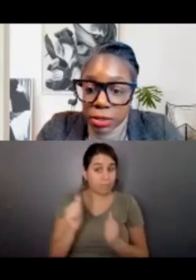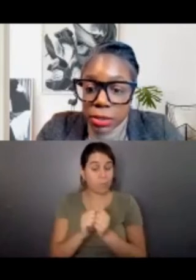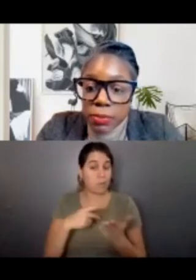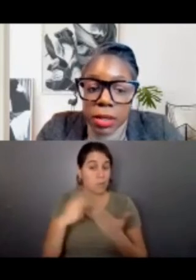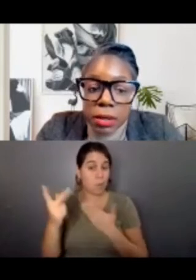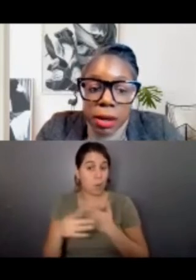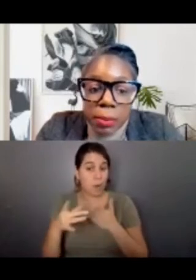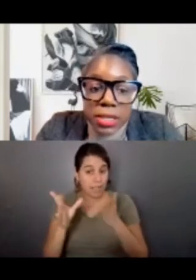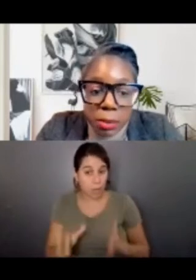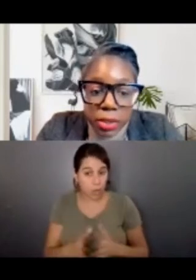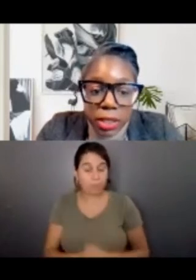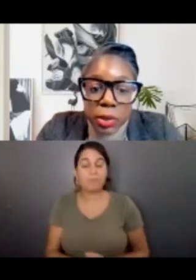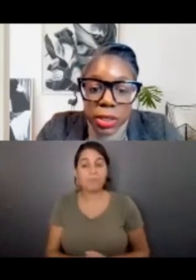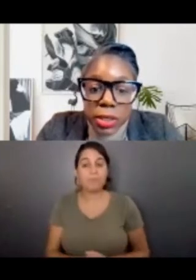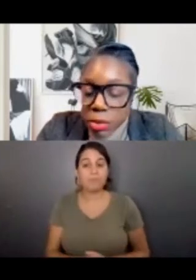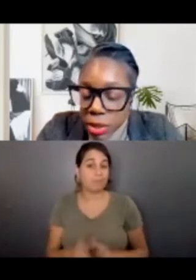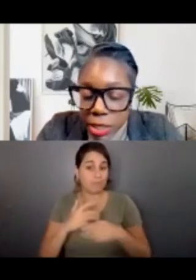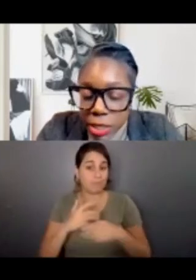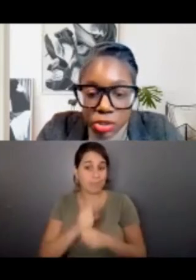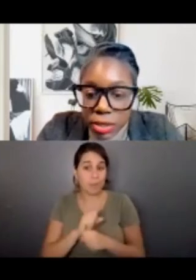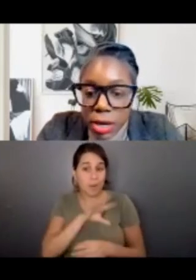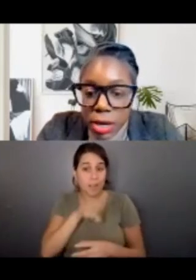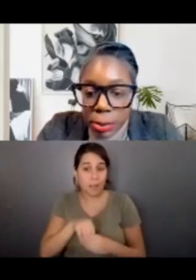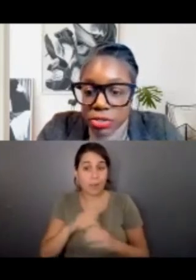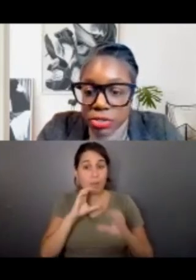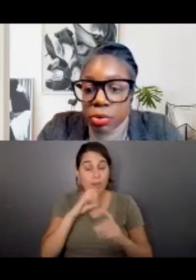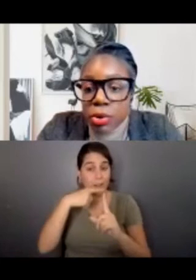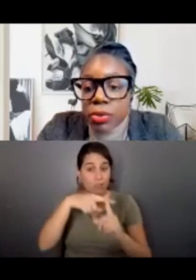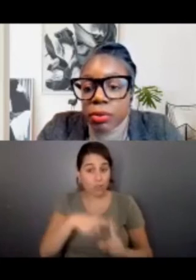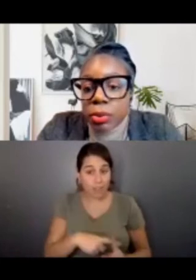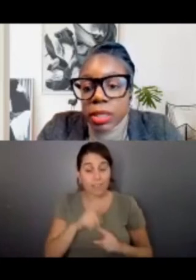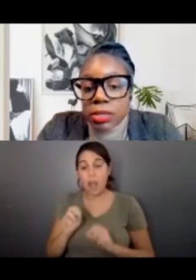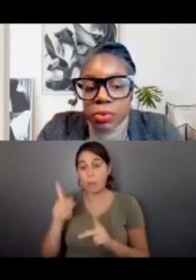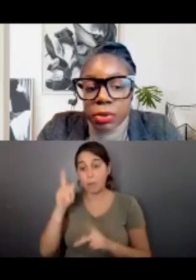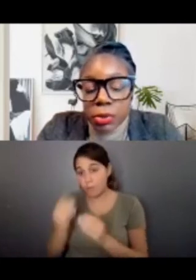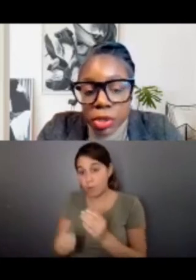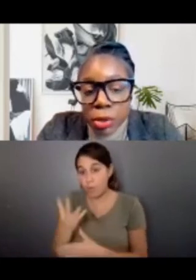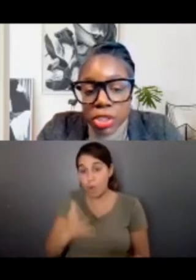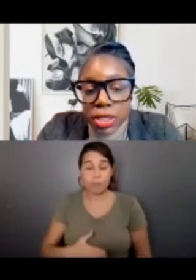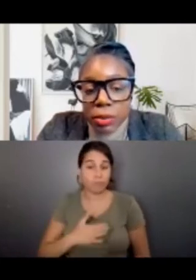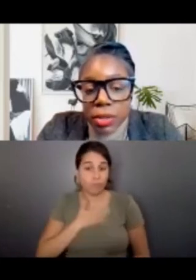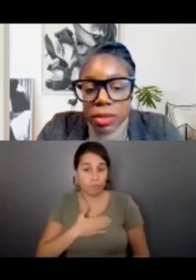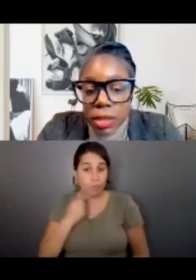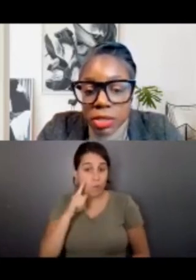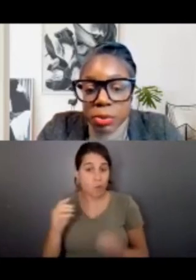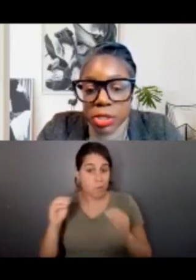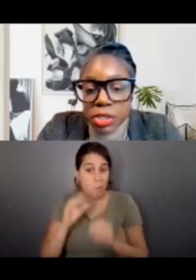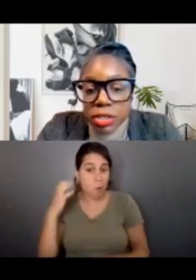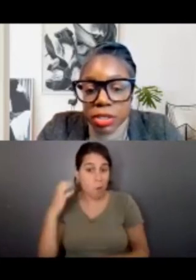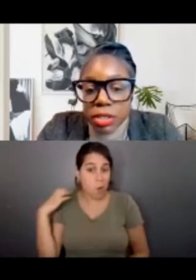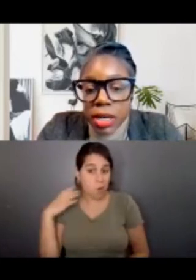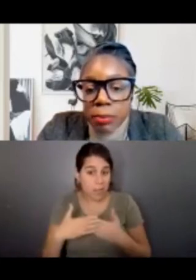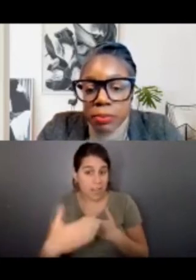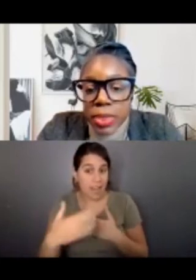leaders. This summary included his communication strengths and opportunities for growth, willingness for future coaching, and with his